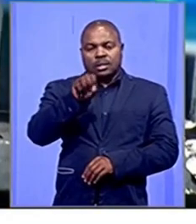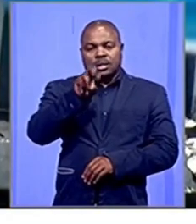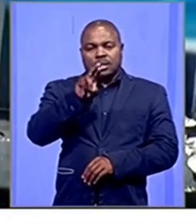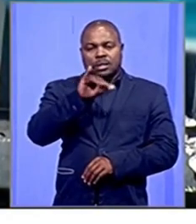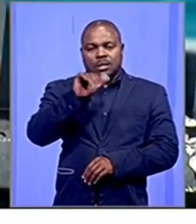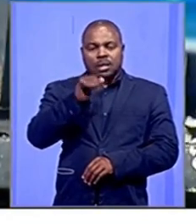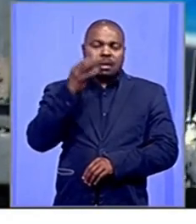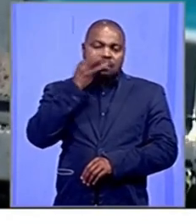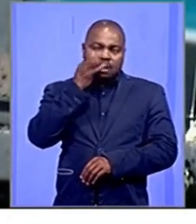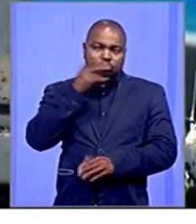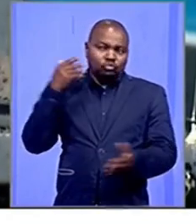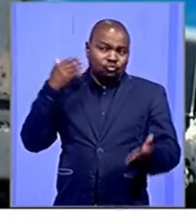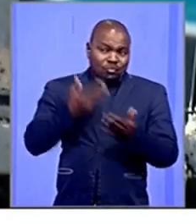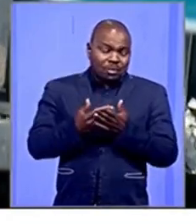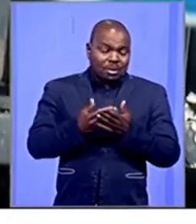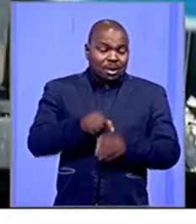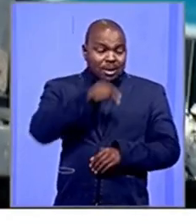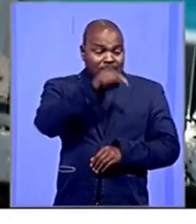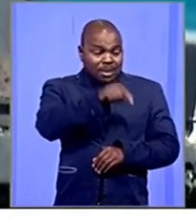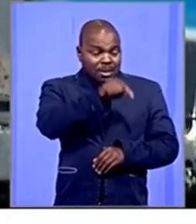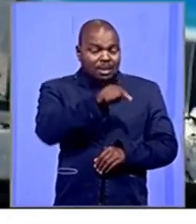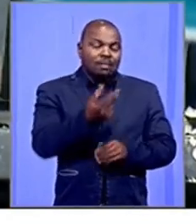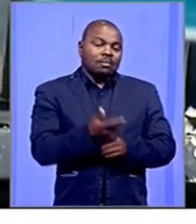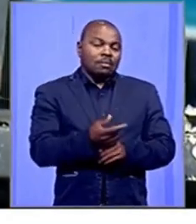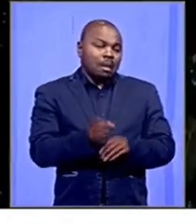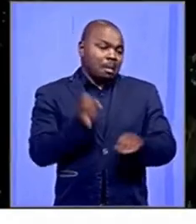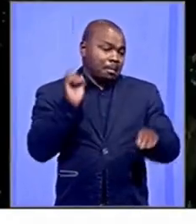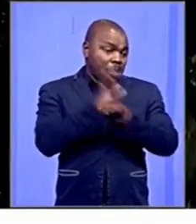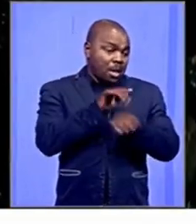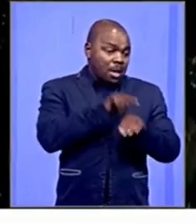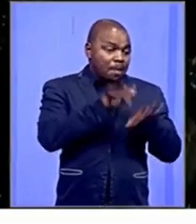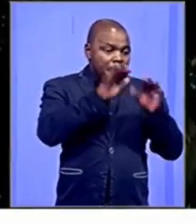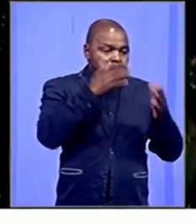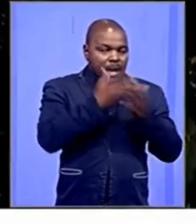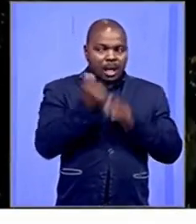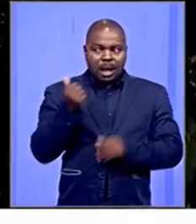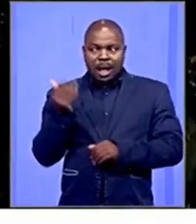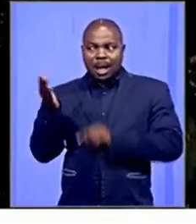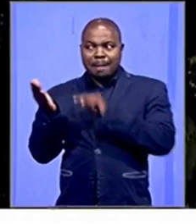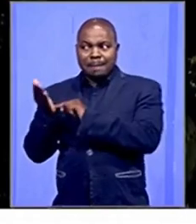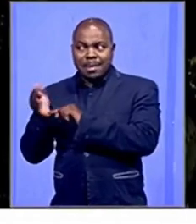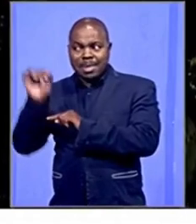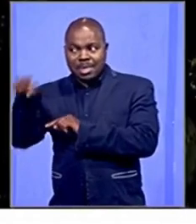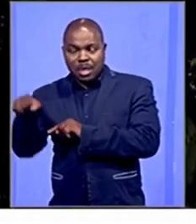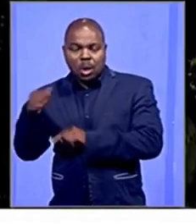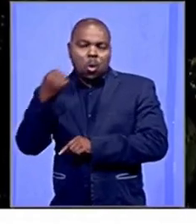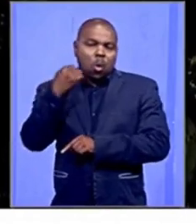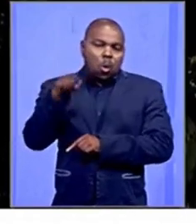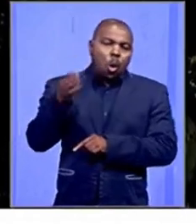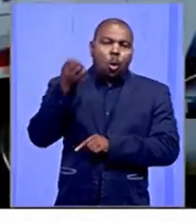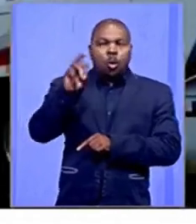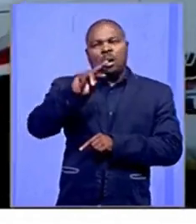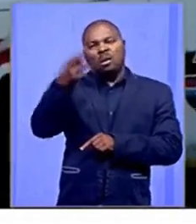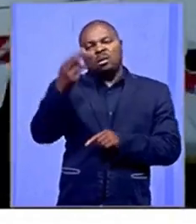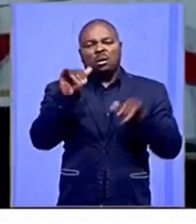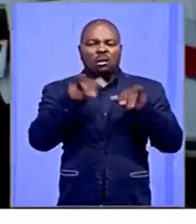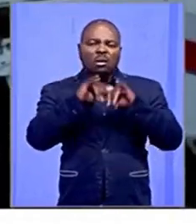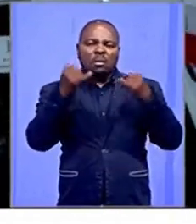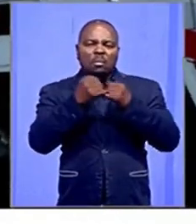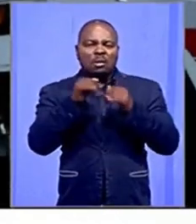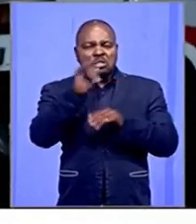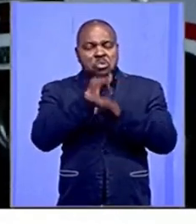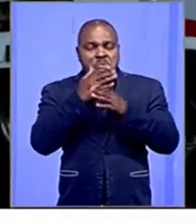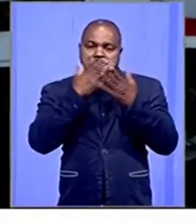jwale ha wa hlaka ha e ba diketsahalong tsena di claim di ka kengwa ho yona kapa di company tse tloileng tsa